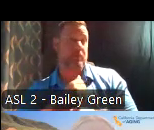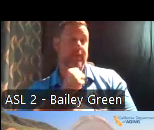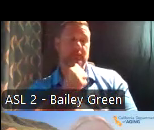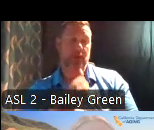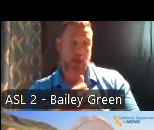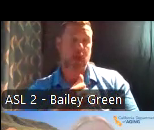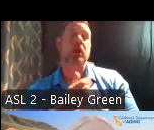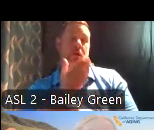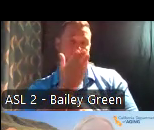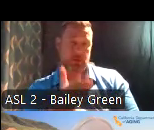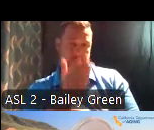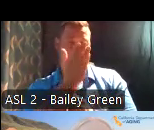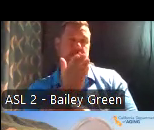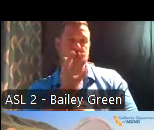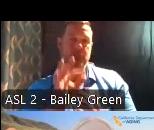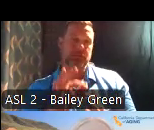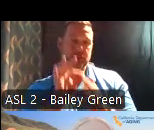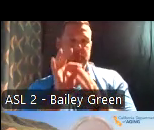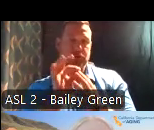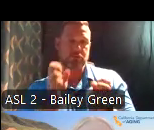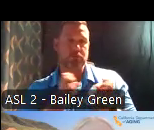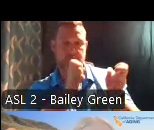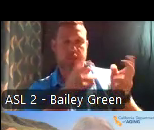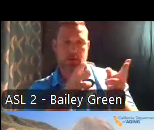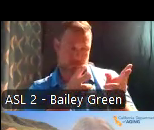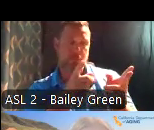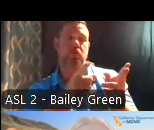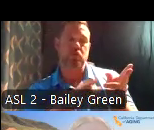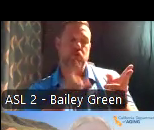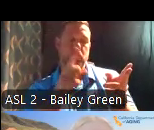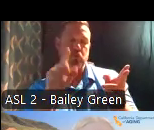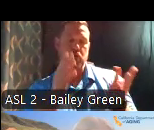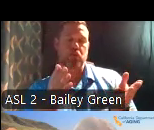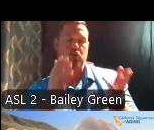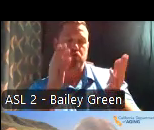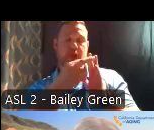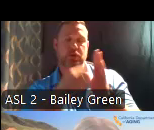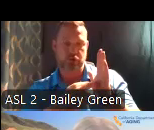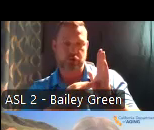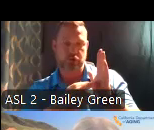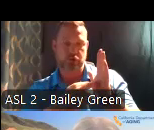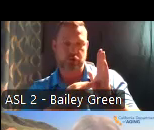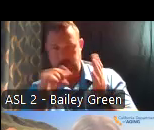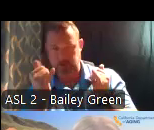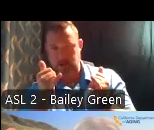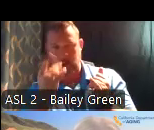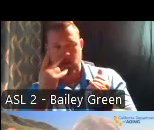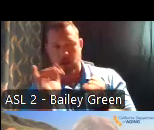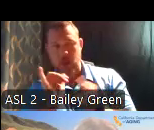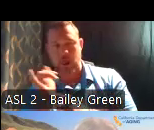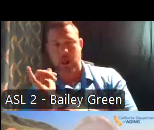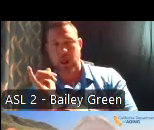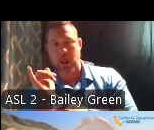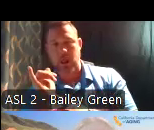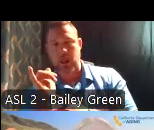going to be a special plug to ensure that you do get registered to join us. I checked today, and we're looking at about